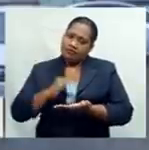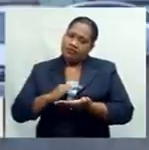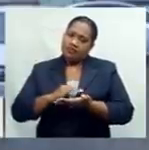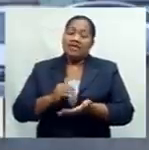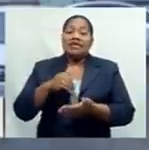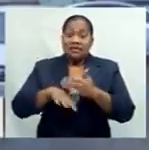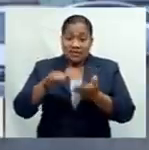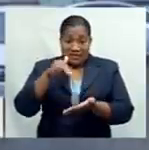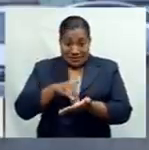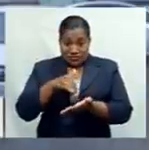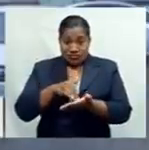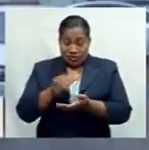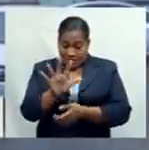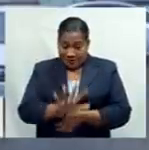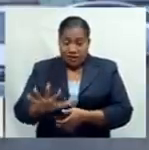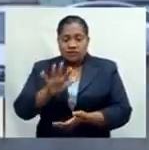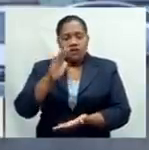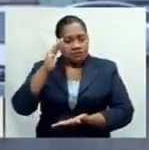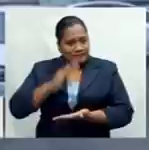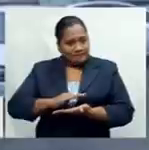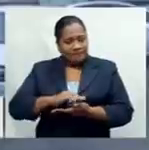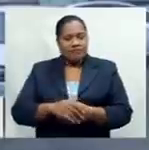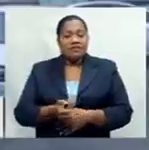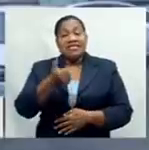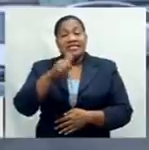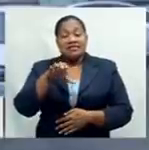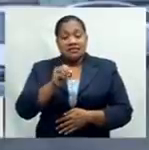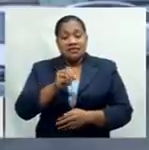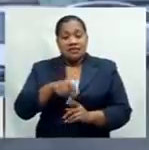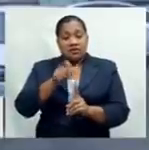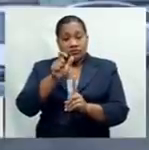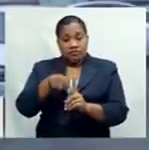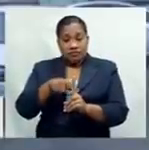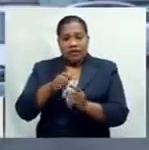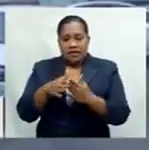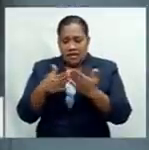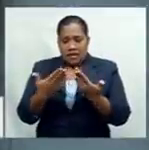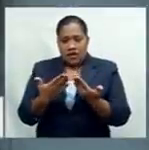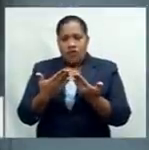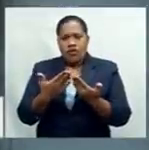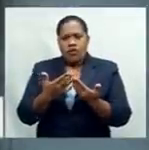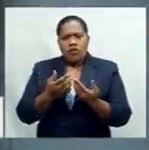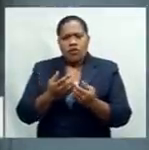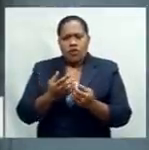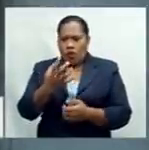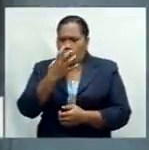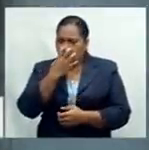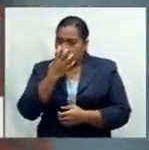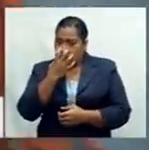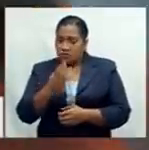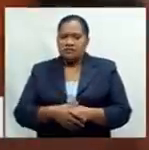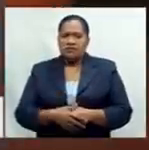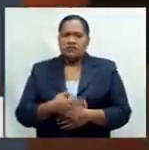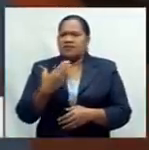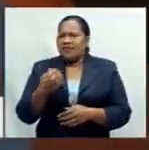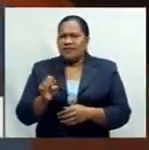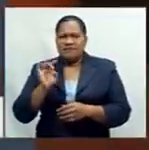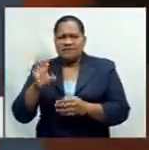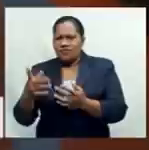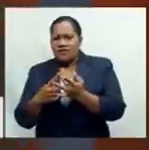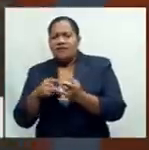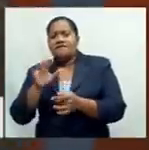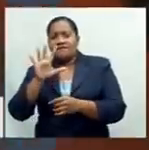are dropping slowly. 60 COVID patients are on oxygen, 10 on Airvo high flow, and 5